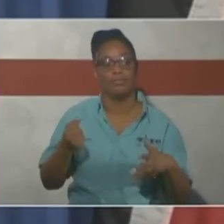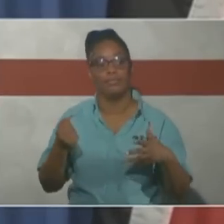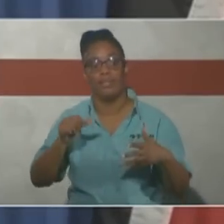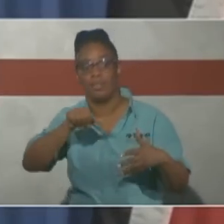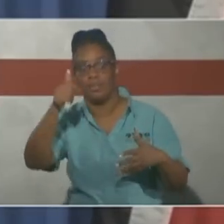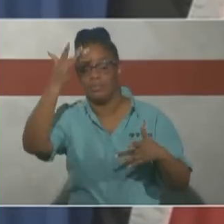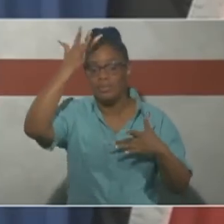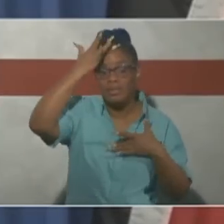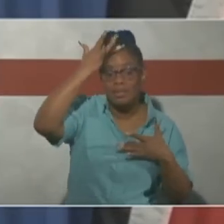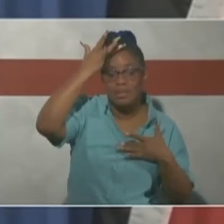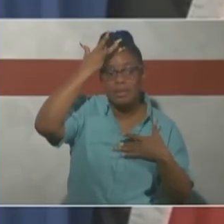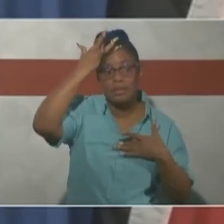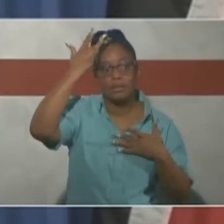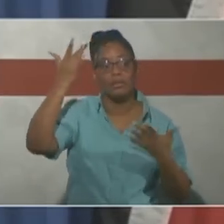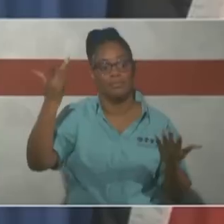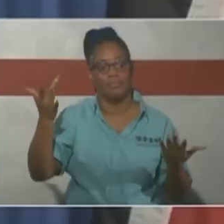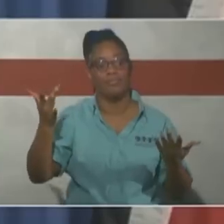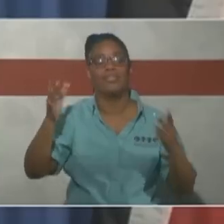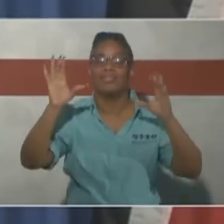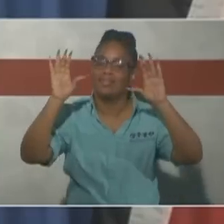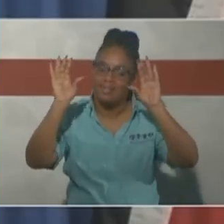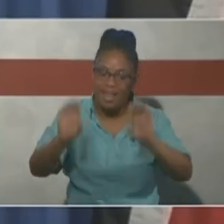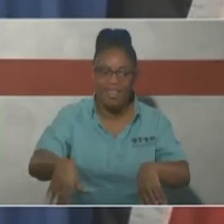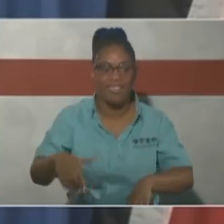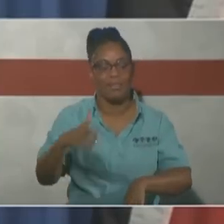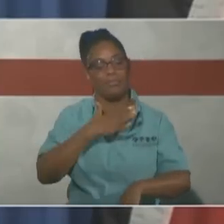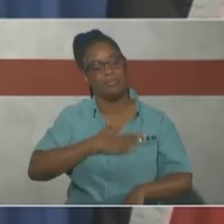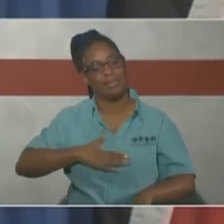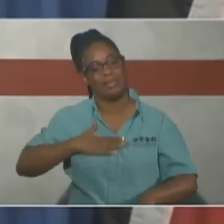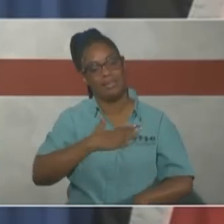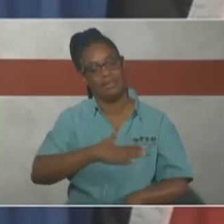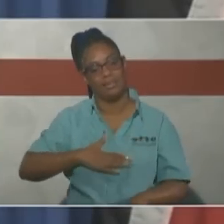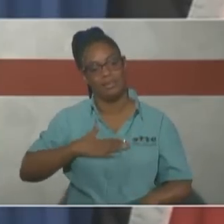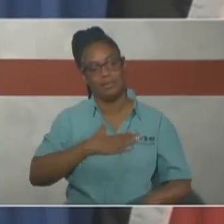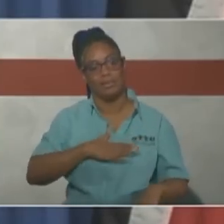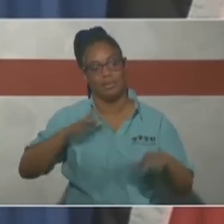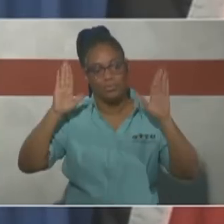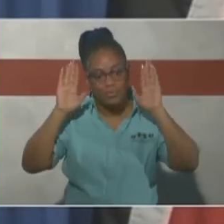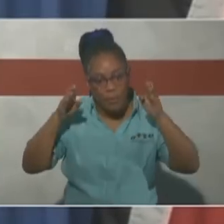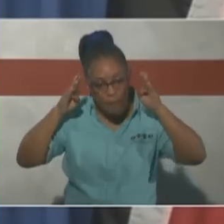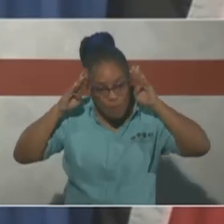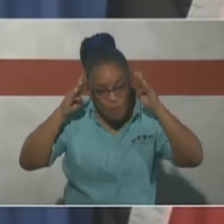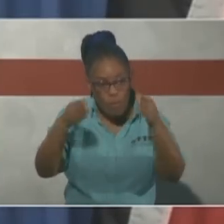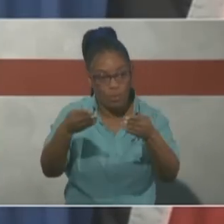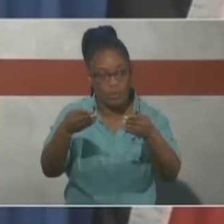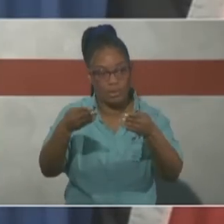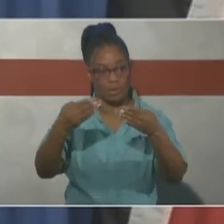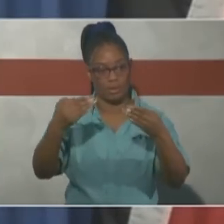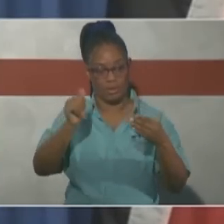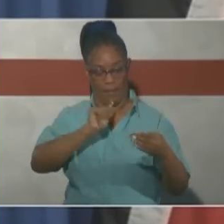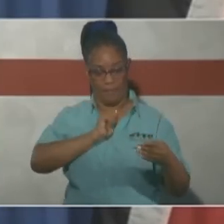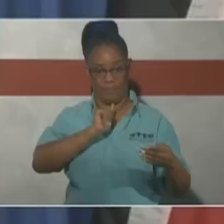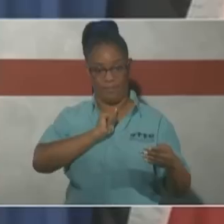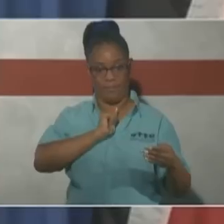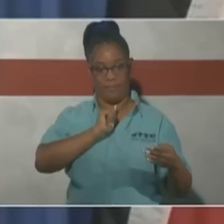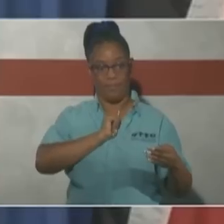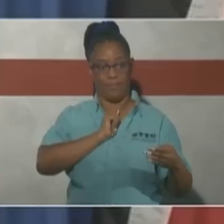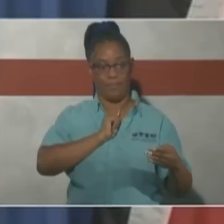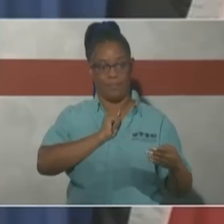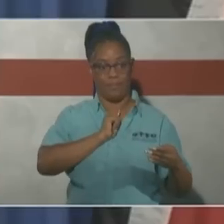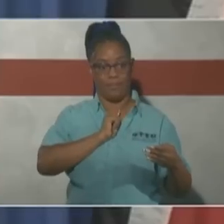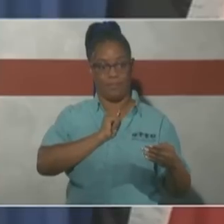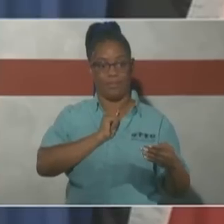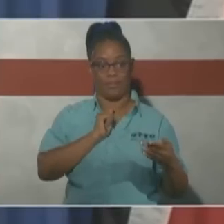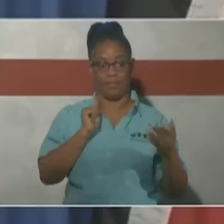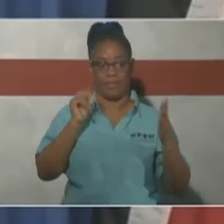time. What is necessary is for the most vulnerable of the population, which remains